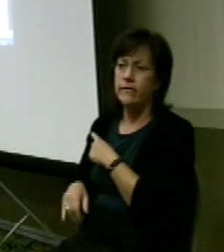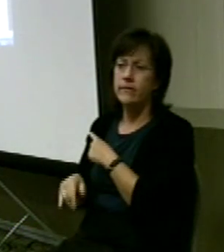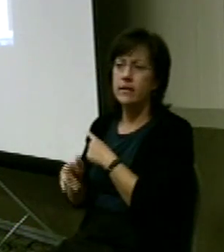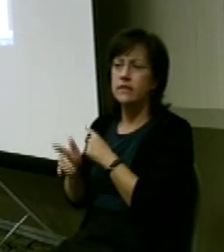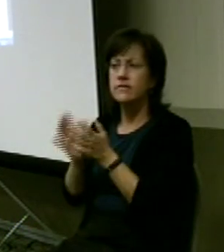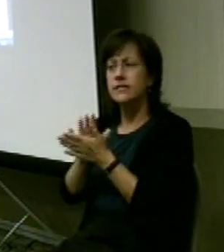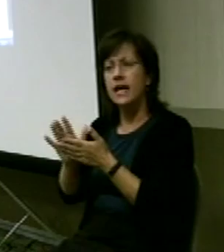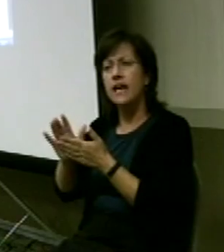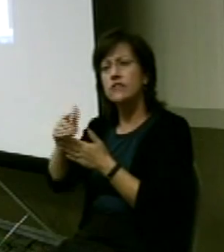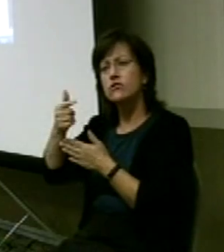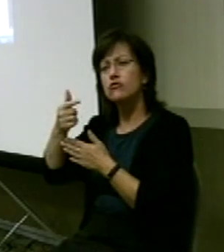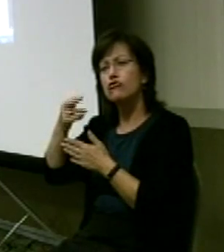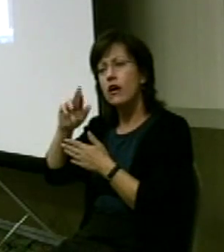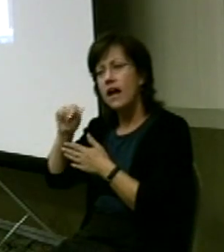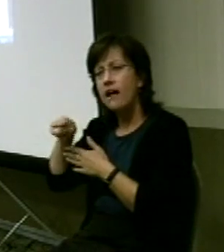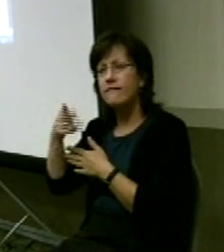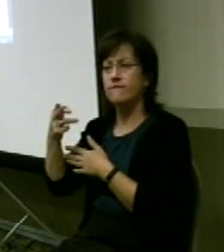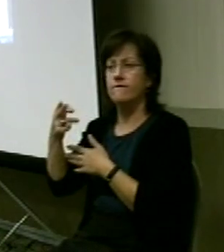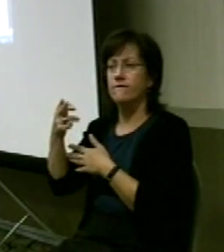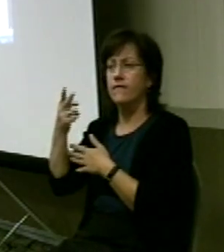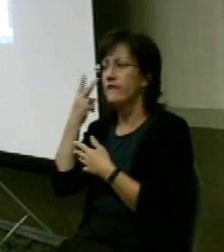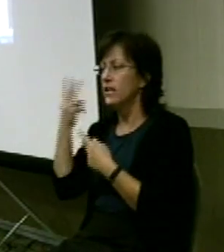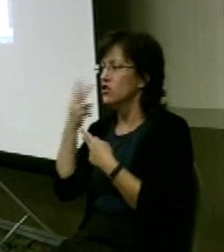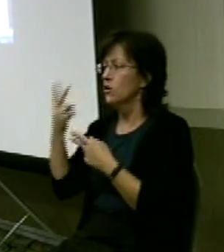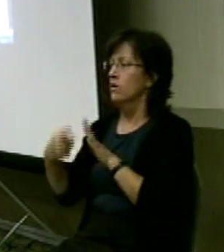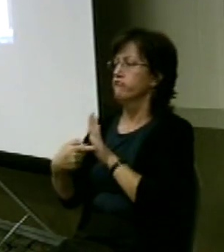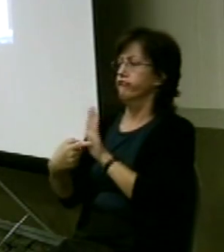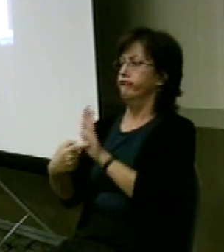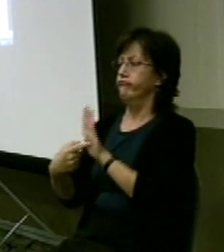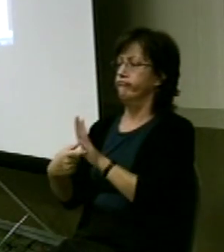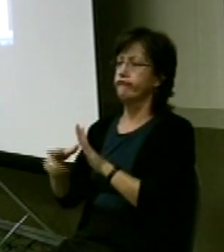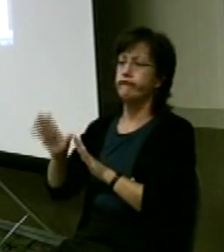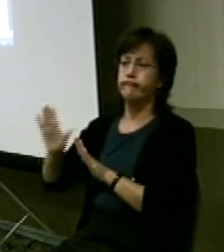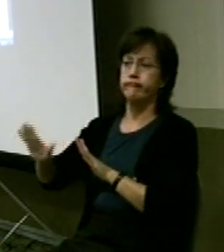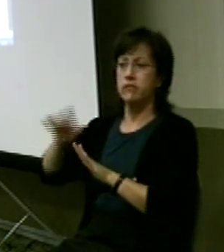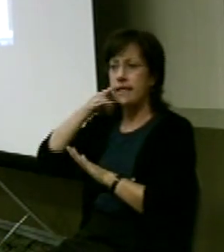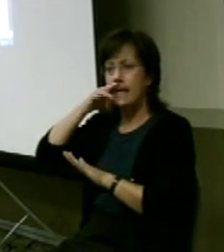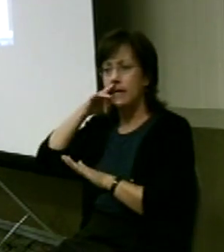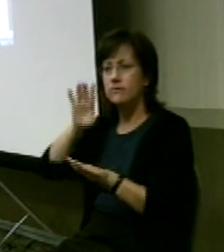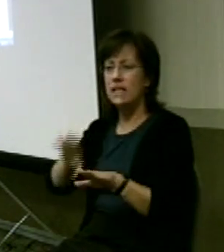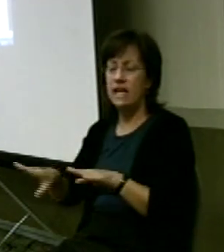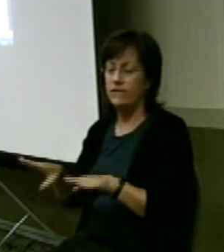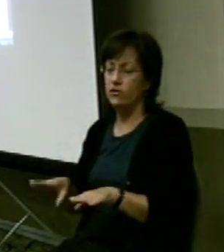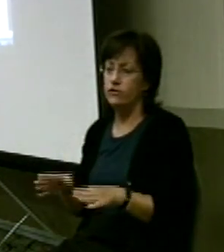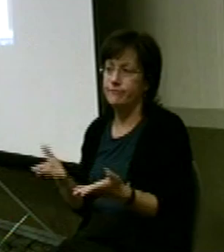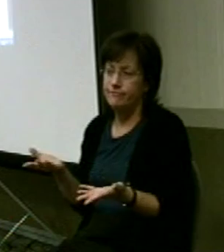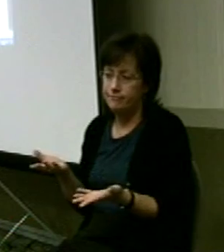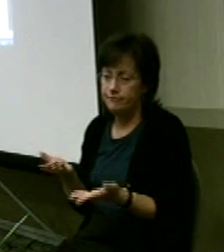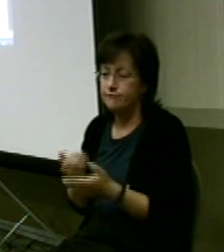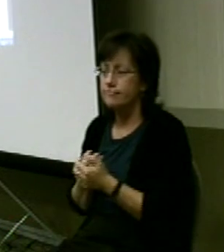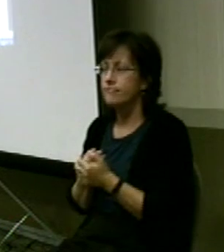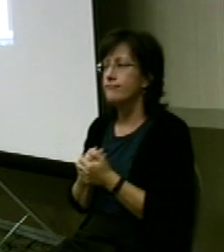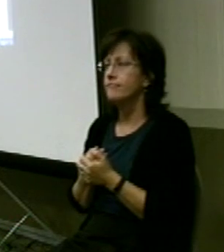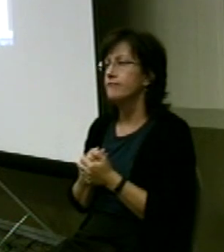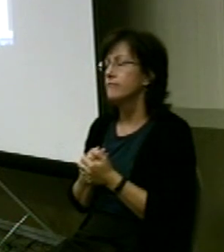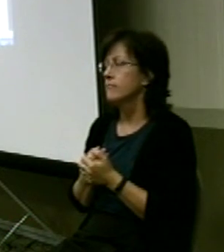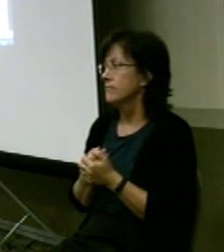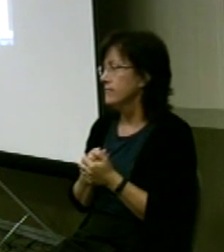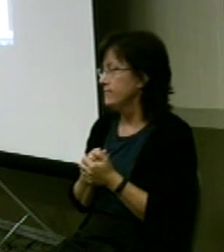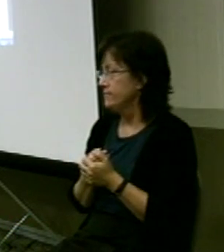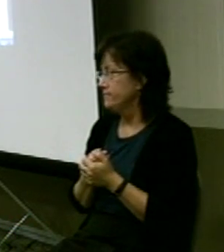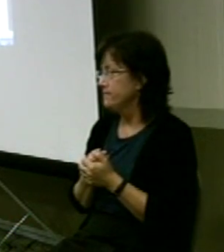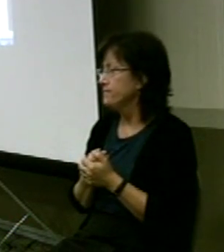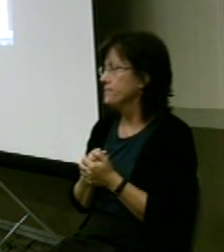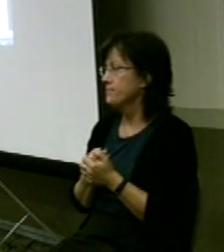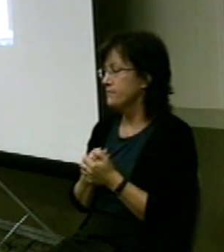gives you a nice graph. It shows you a visual representation of the kid's behavior for off